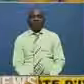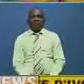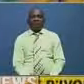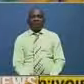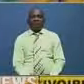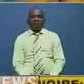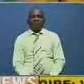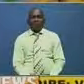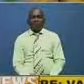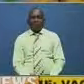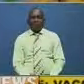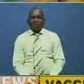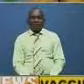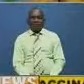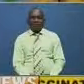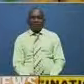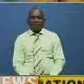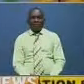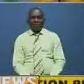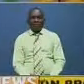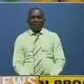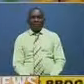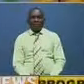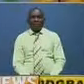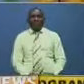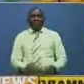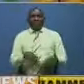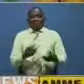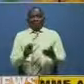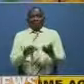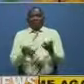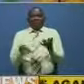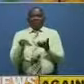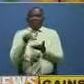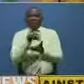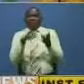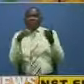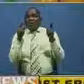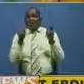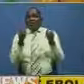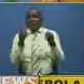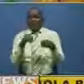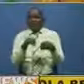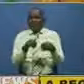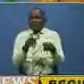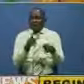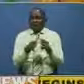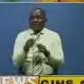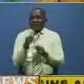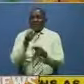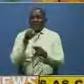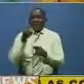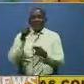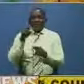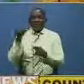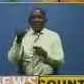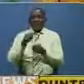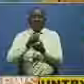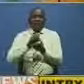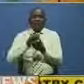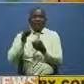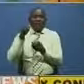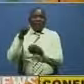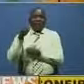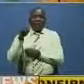The Anglican priest at the center of the kissing controversy has been relieved of his duties at the St. Monica's College of